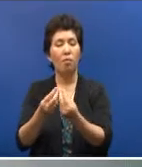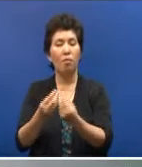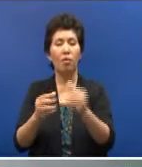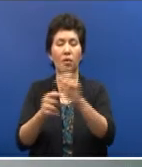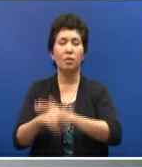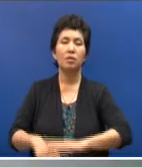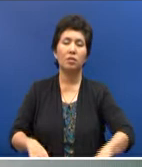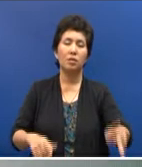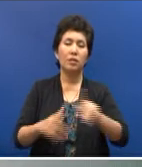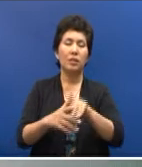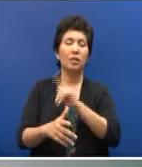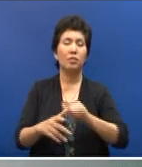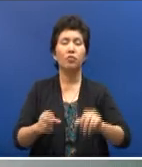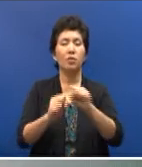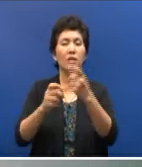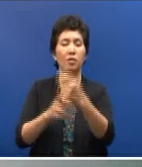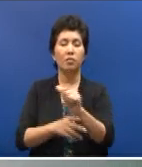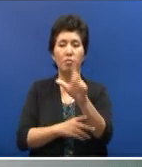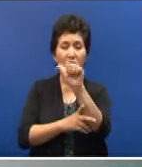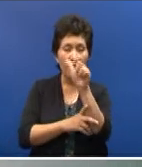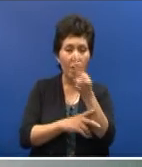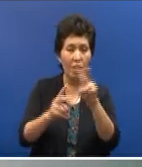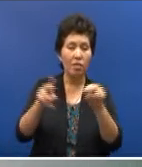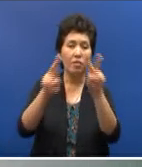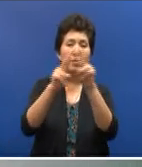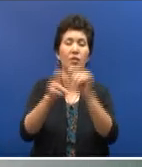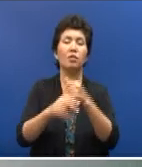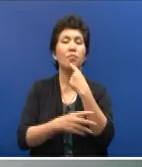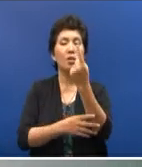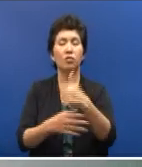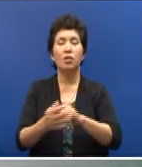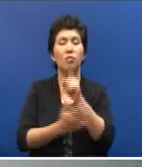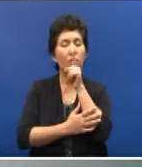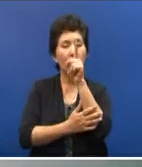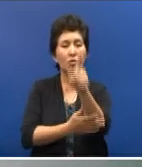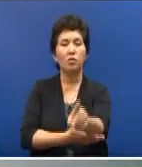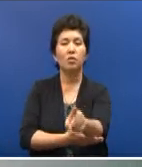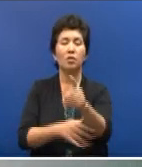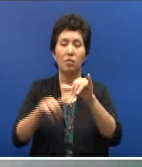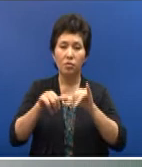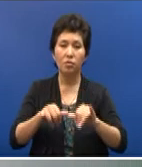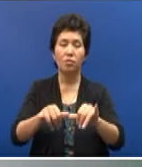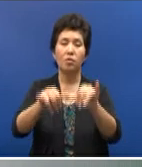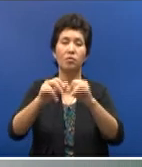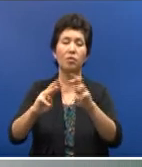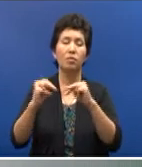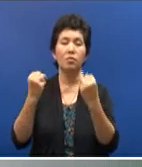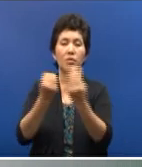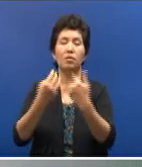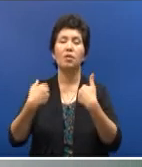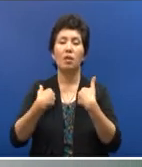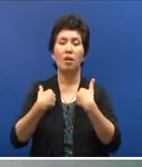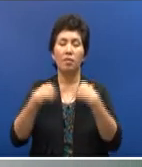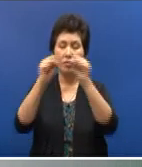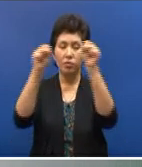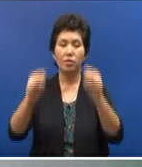other one is Kingsley Davis. Okay, they mention that to ensure the continuance of society, there has to